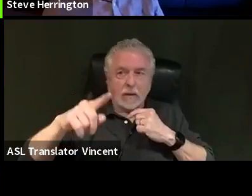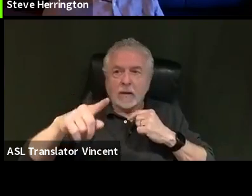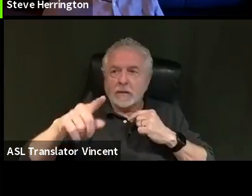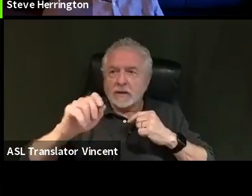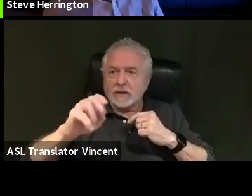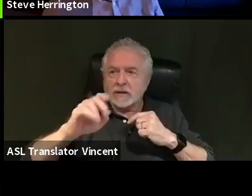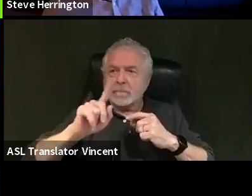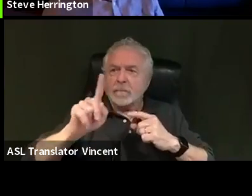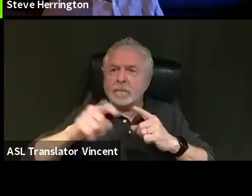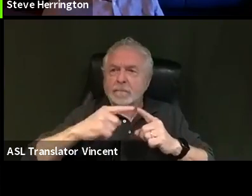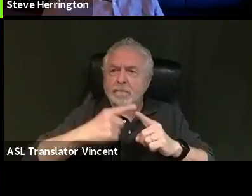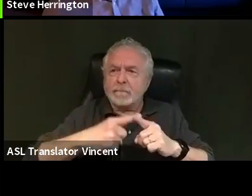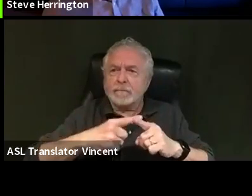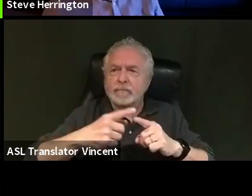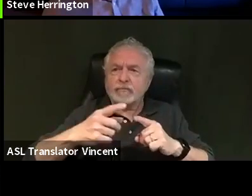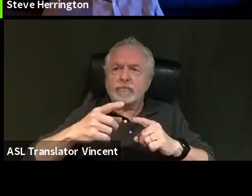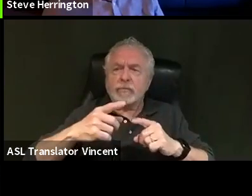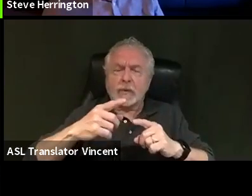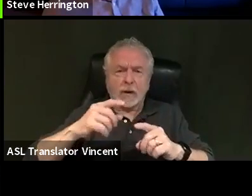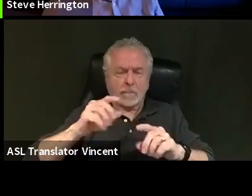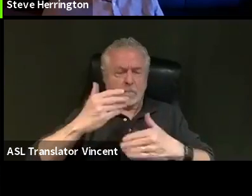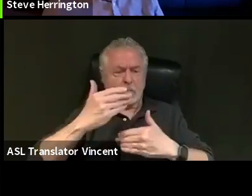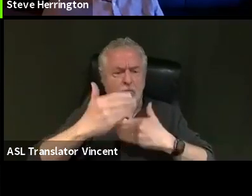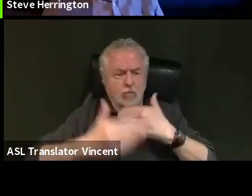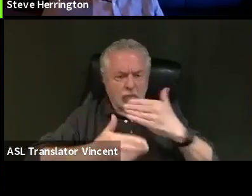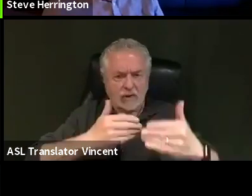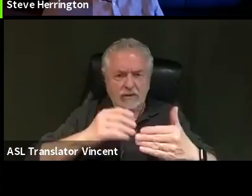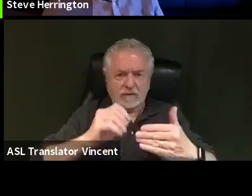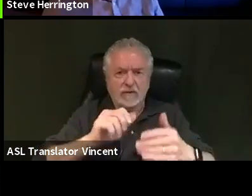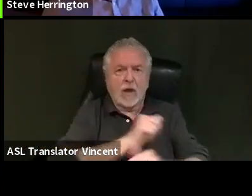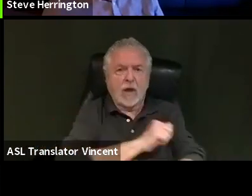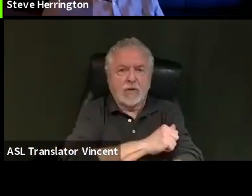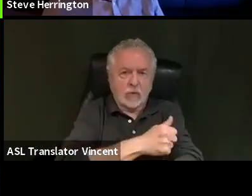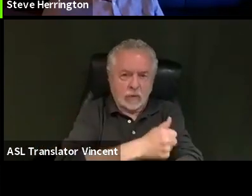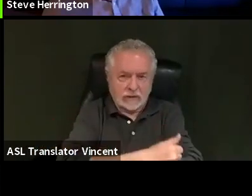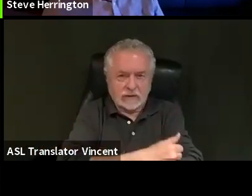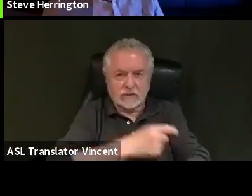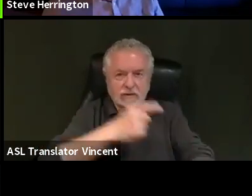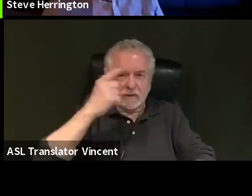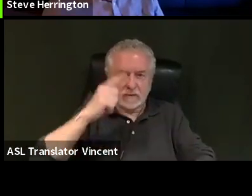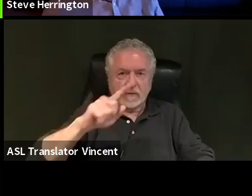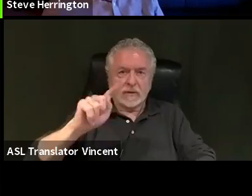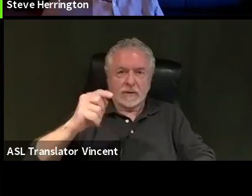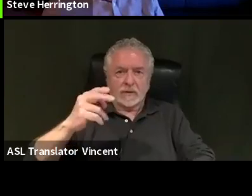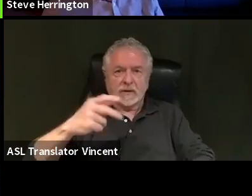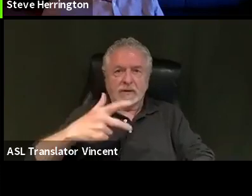is a question about the process of authorization for